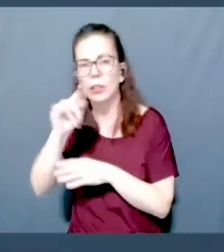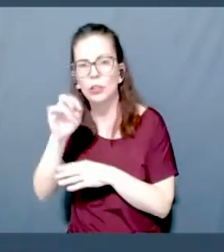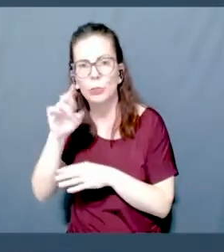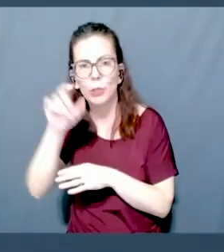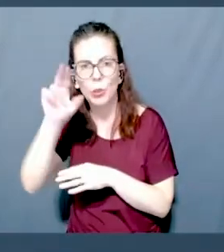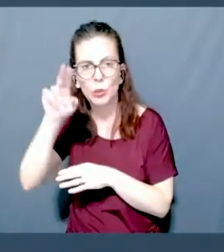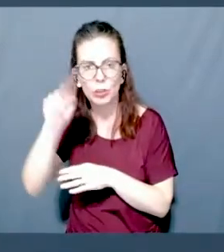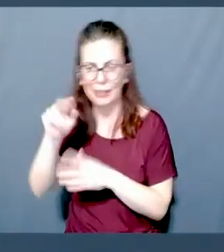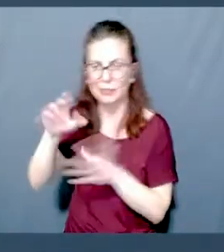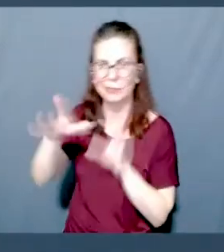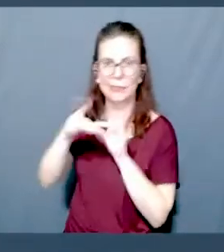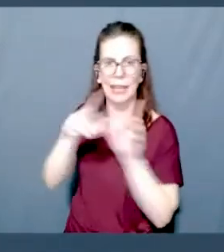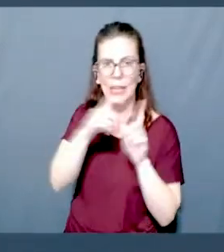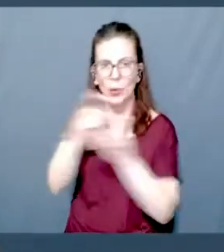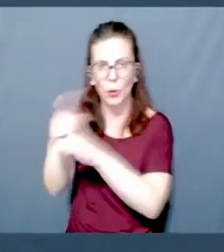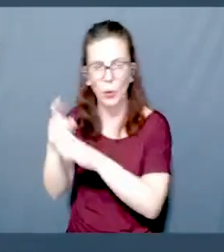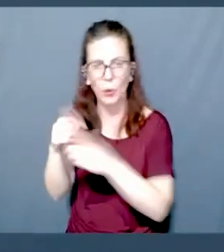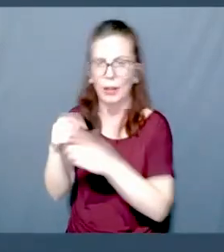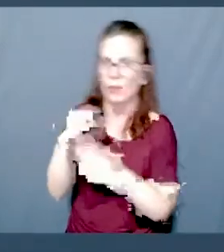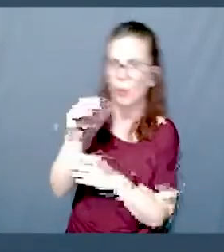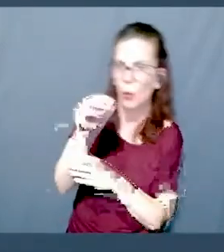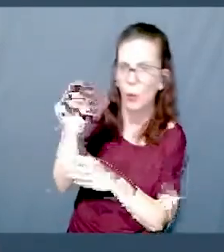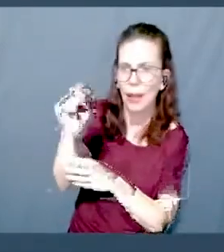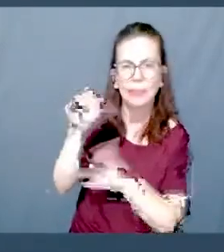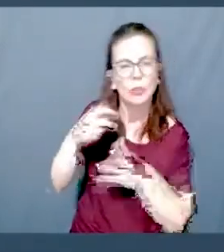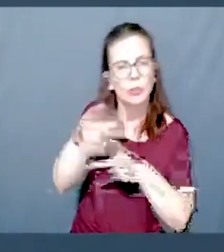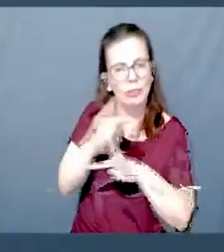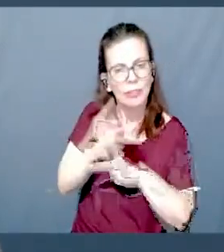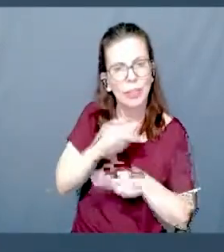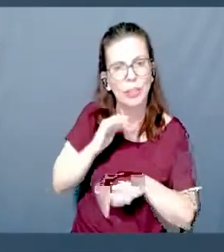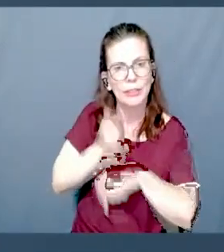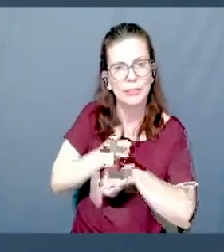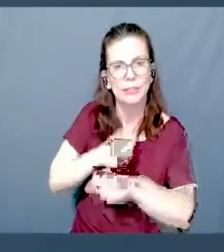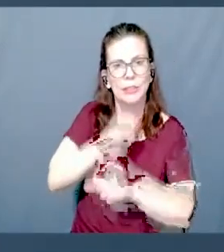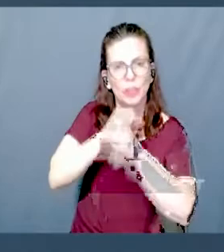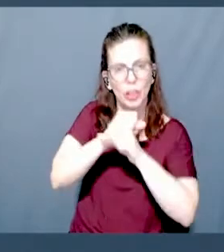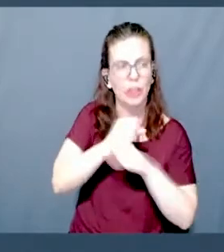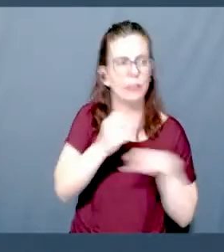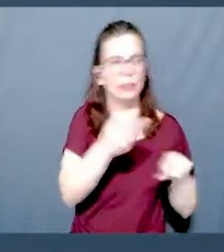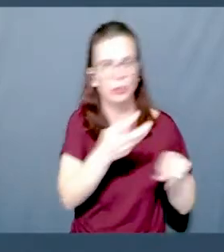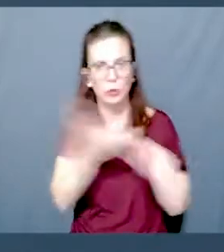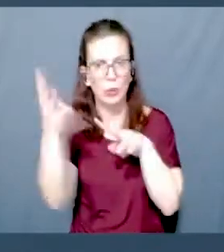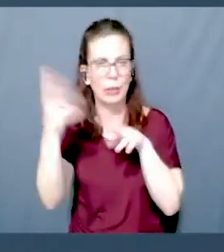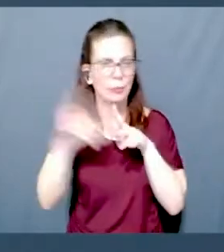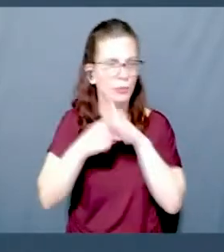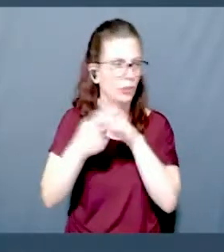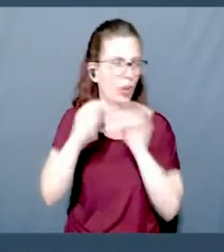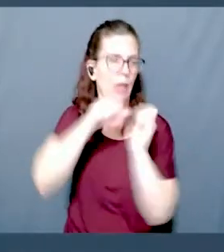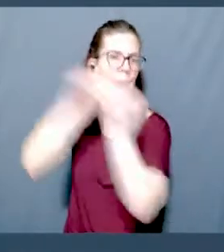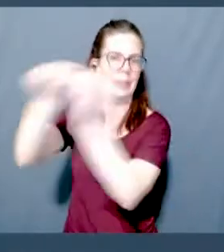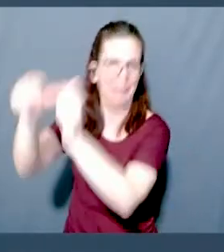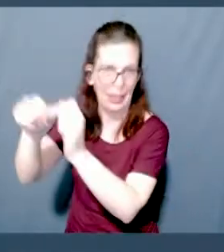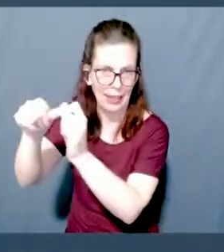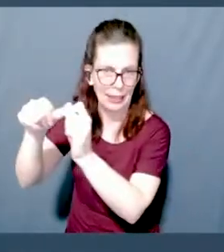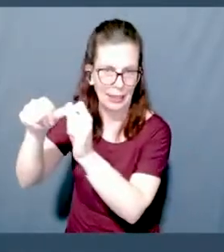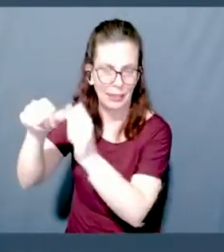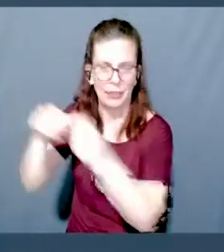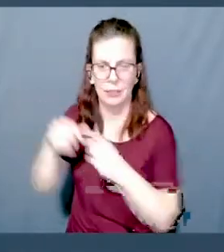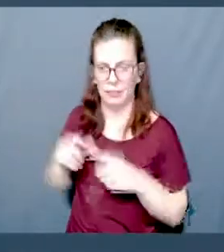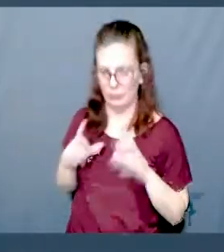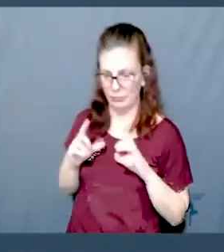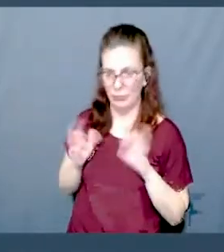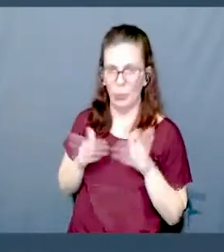need to configure and secure, you need to get that stream, you need to start that stream and maintain that. All of that is now done in this box. It